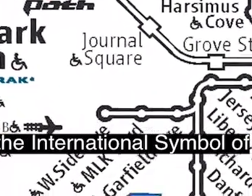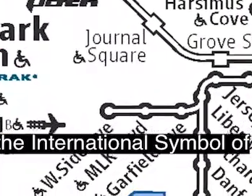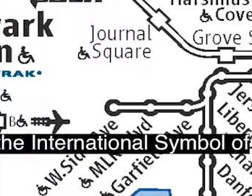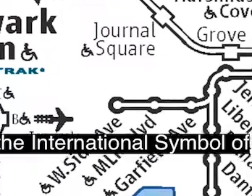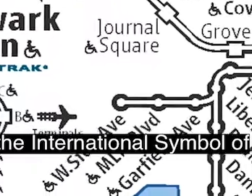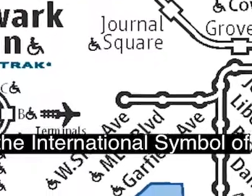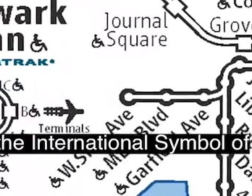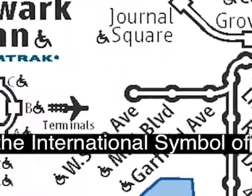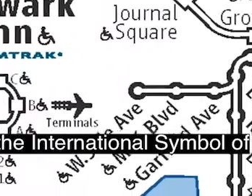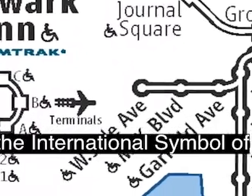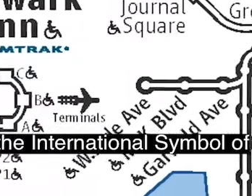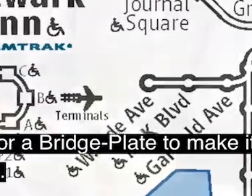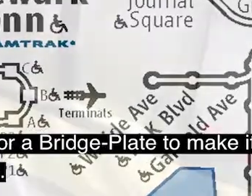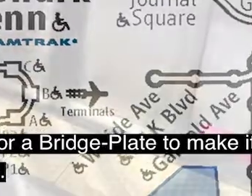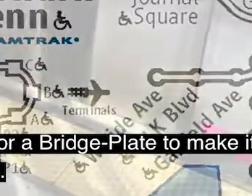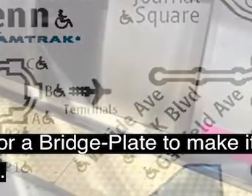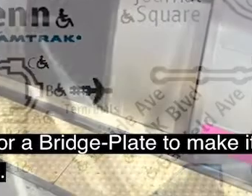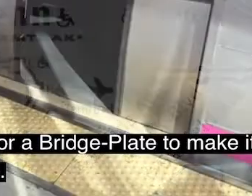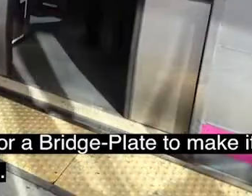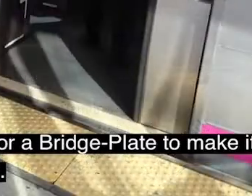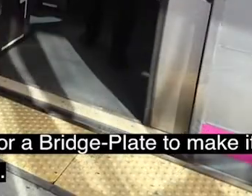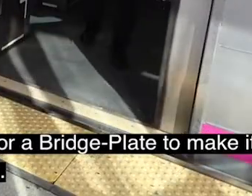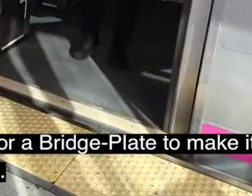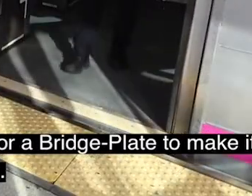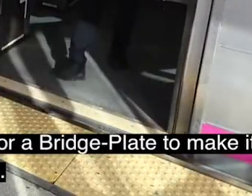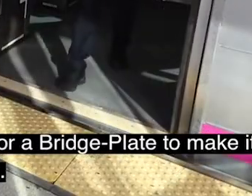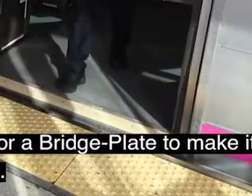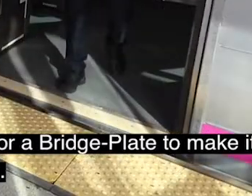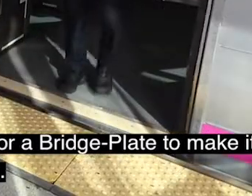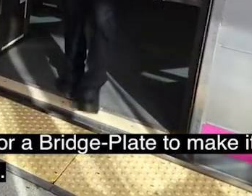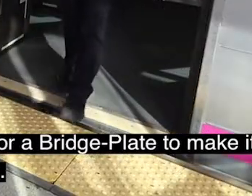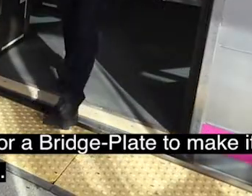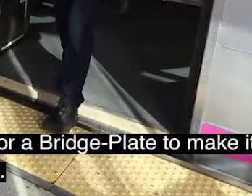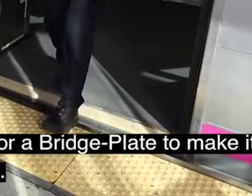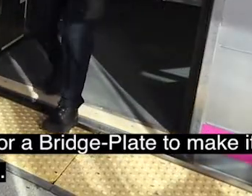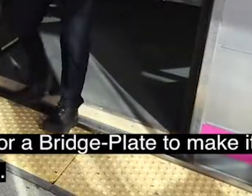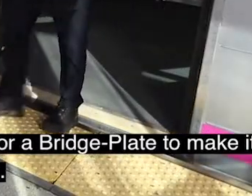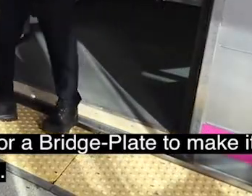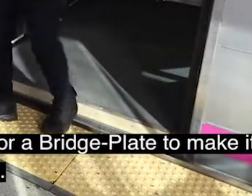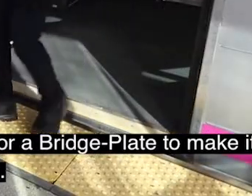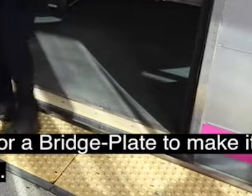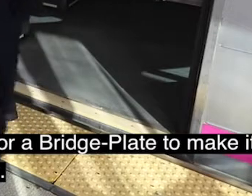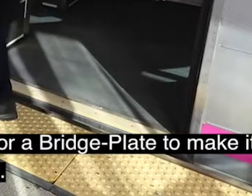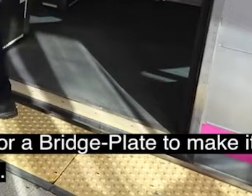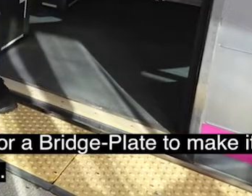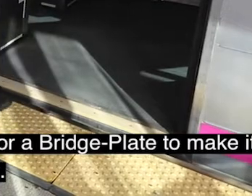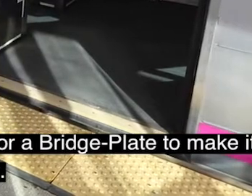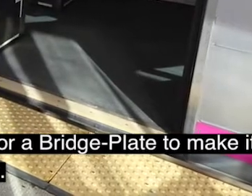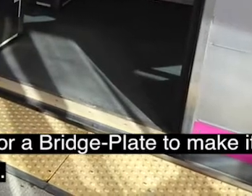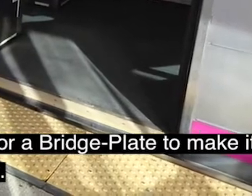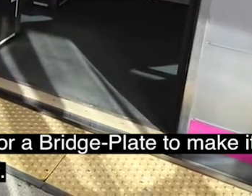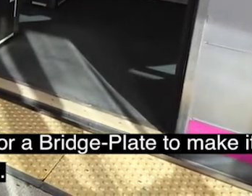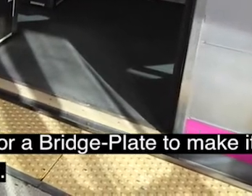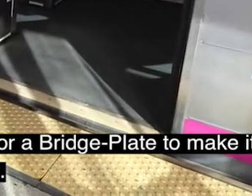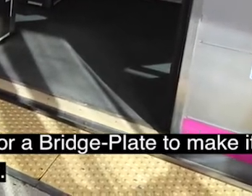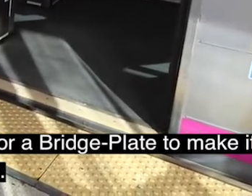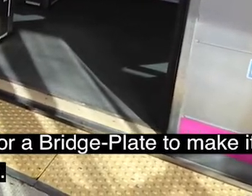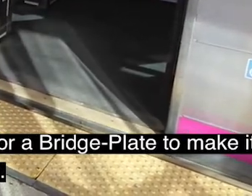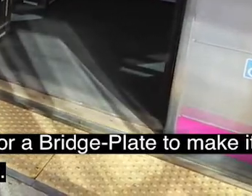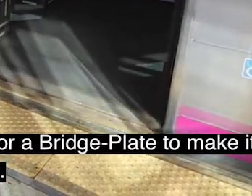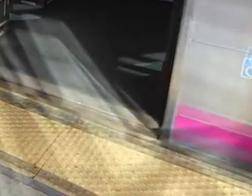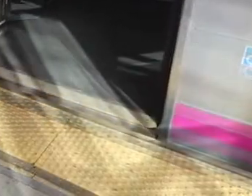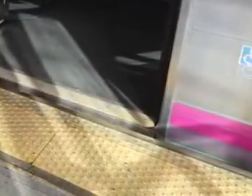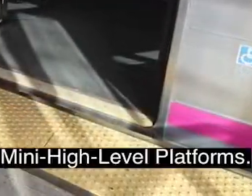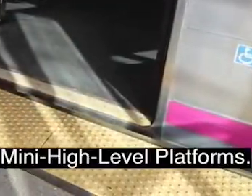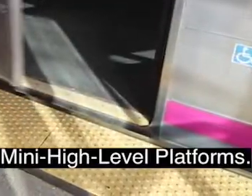international symbol of accessibility. When you get on the platform, you can ask for a crew member for a bridge plate to make it easier and safer to board the